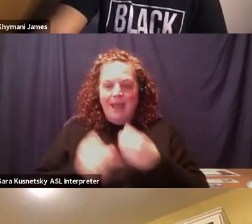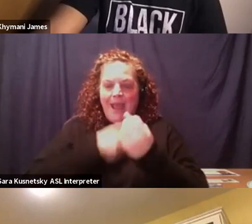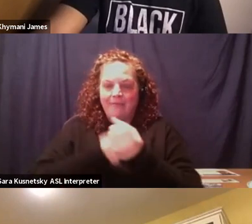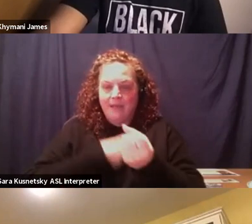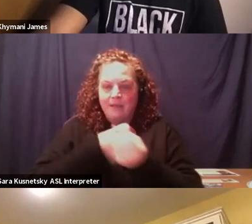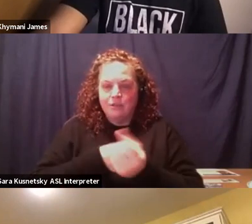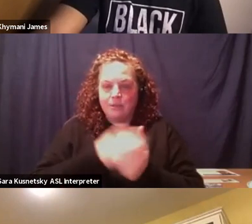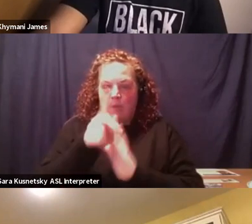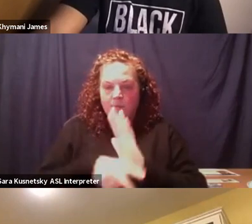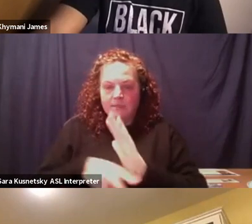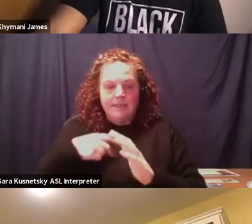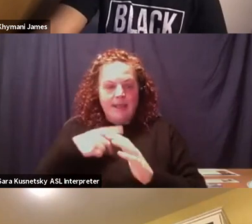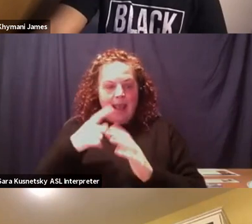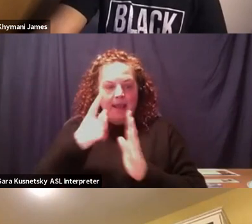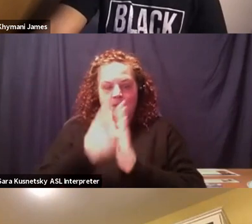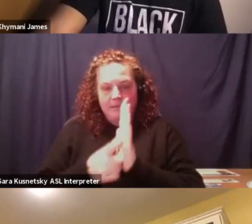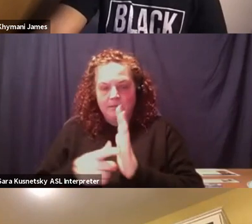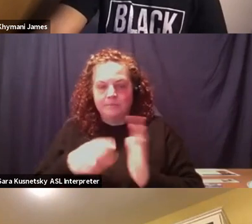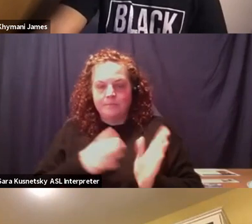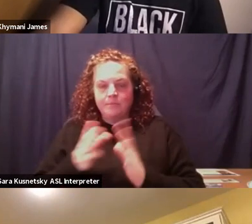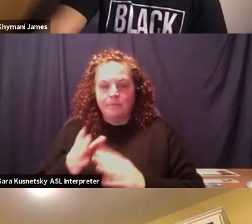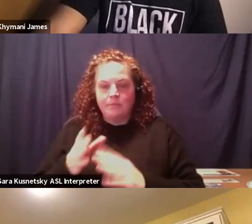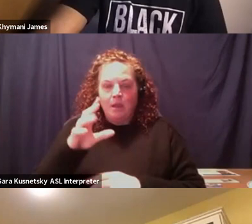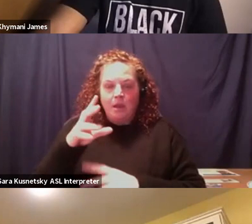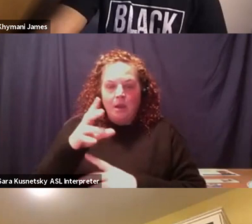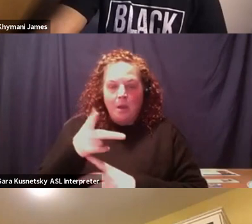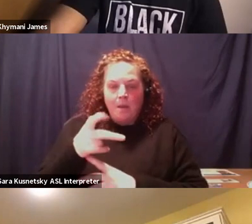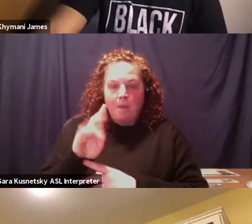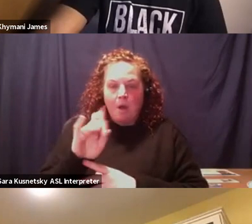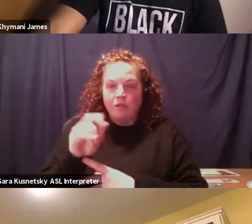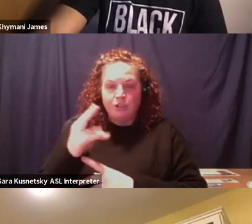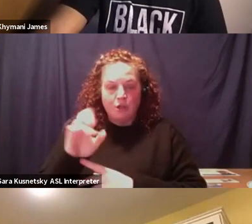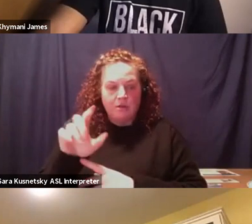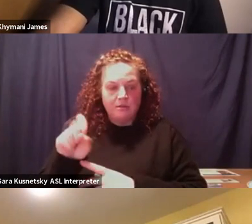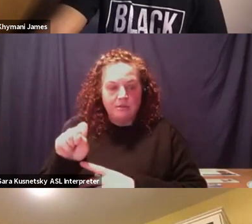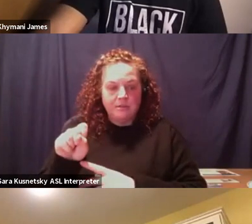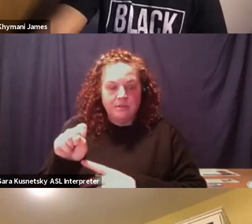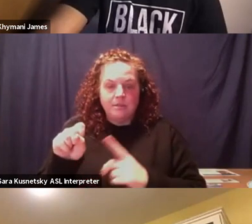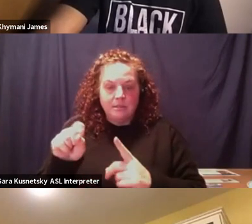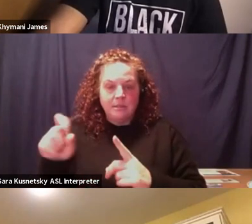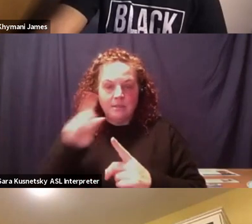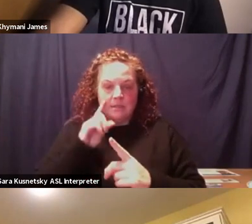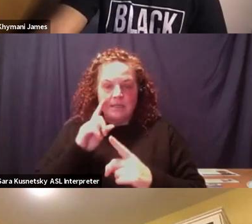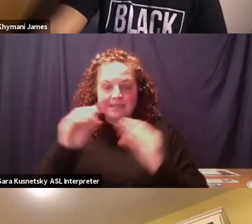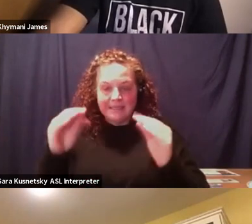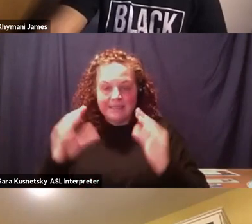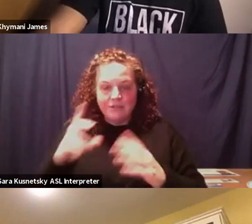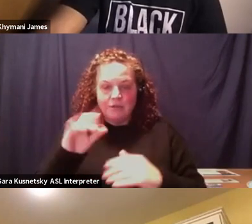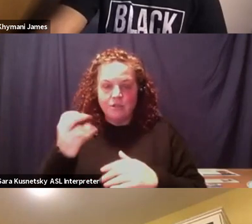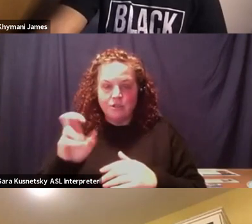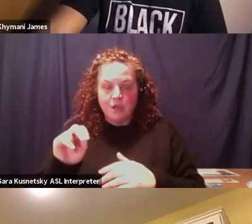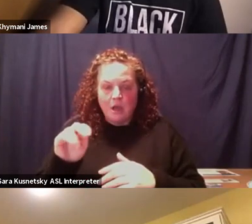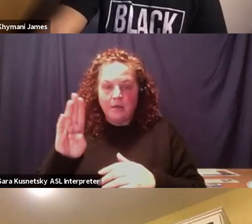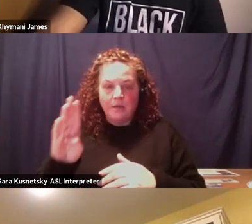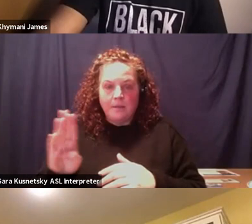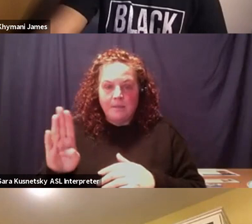litigation. Nora Paul Schultz is a physics teacher at John B. O'Brien School of Math and